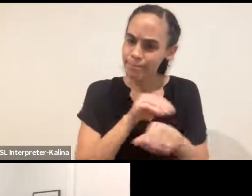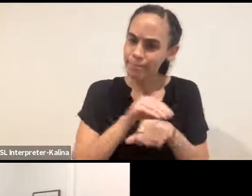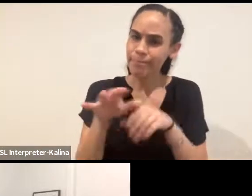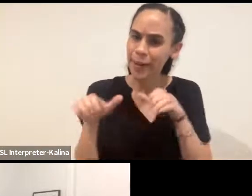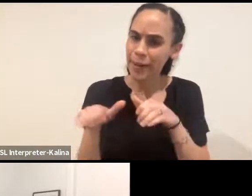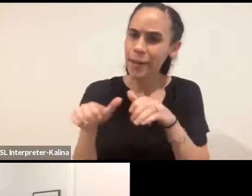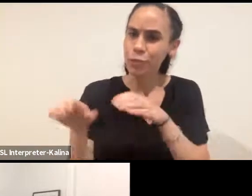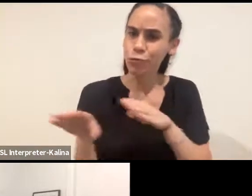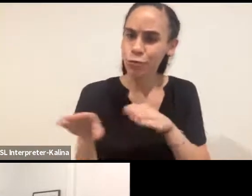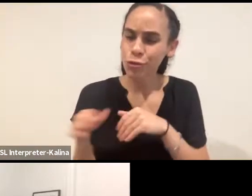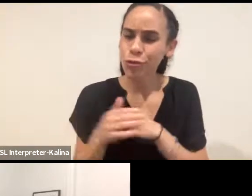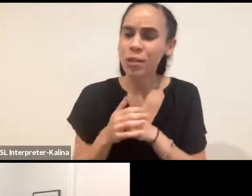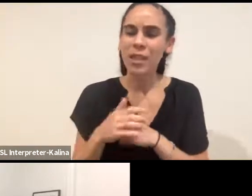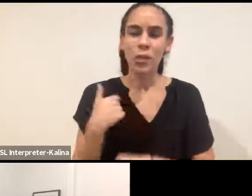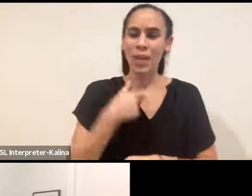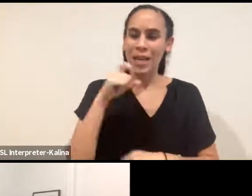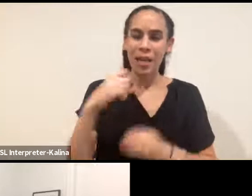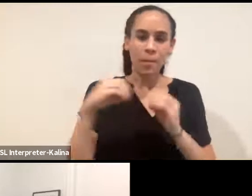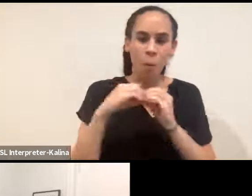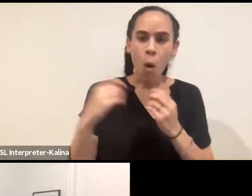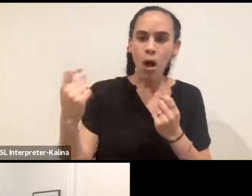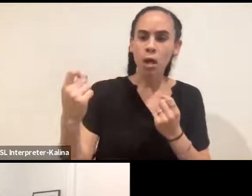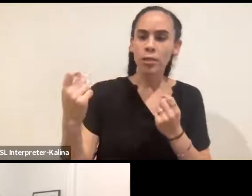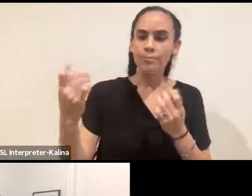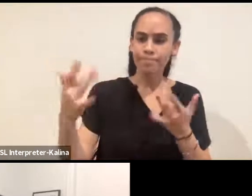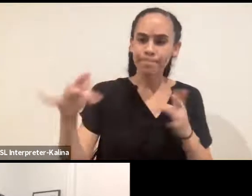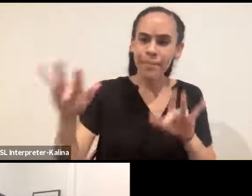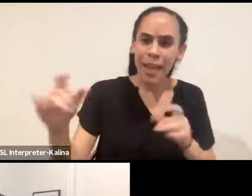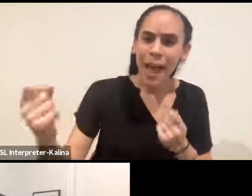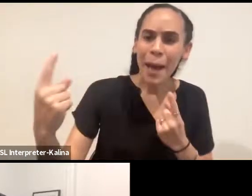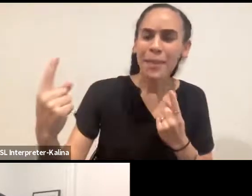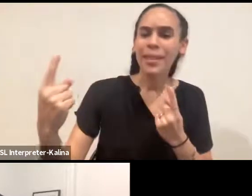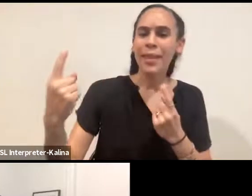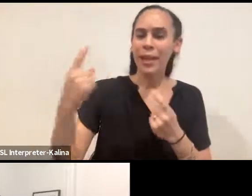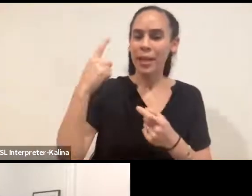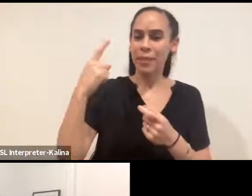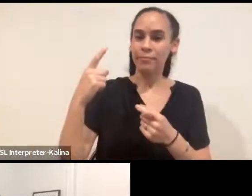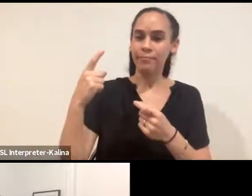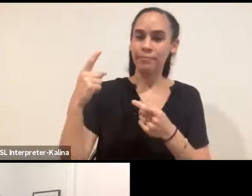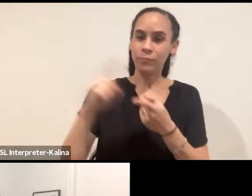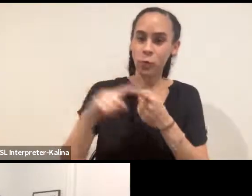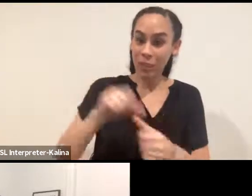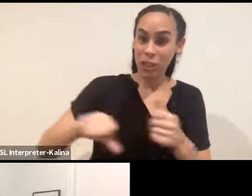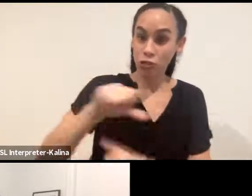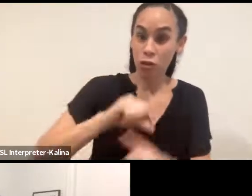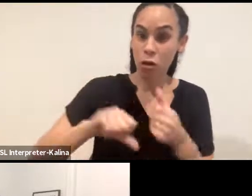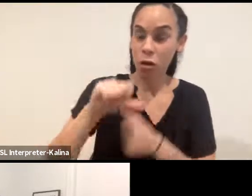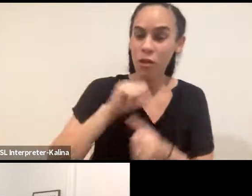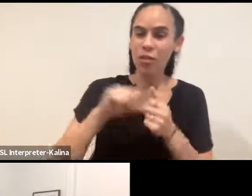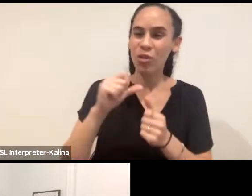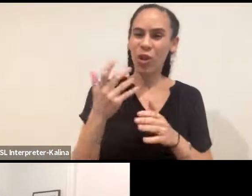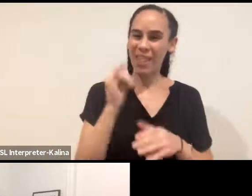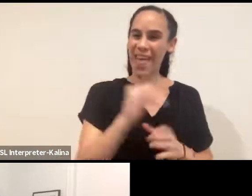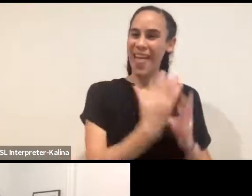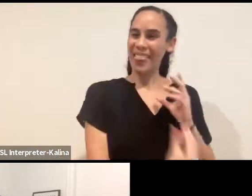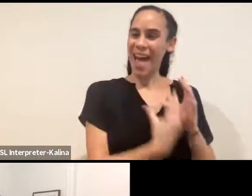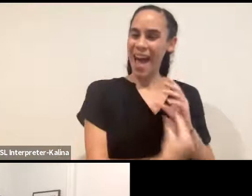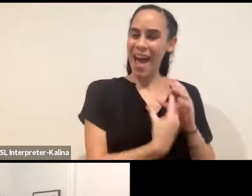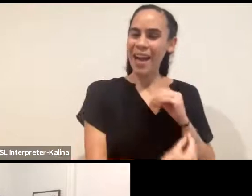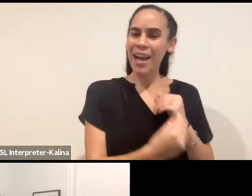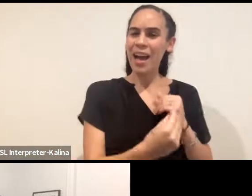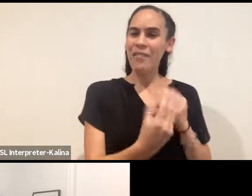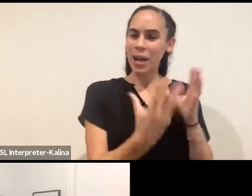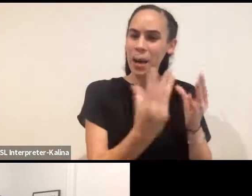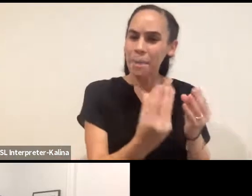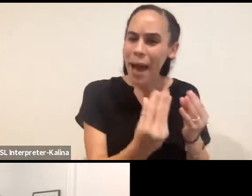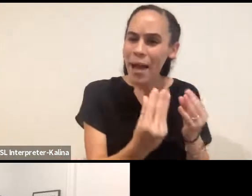need to be more empathetic for each other, and it's the lack of empathy, a lack of compassionate empathy